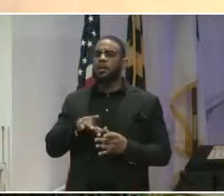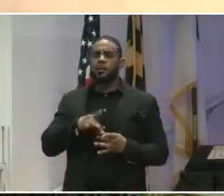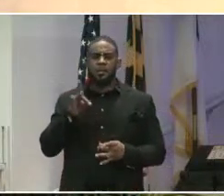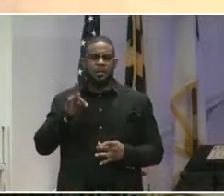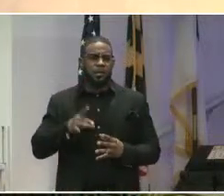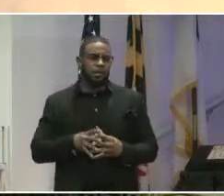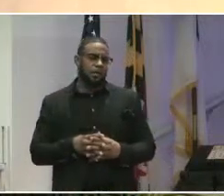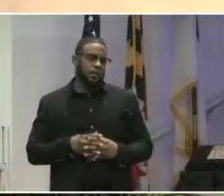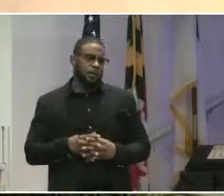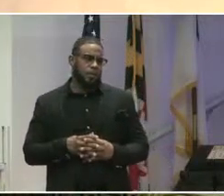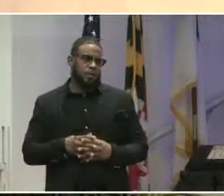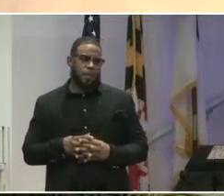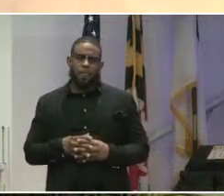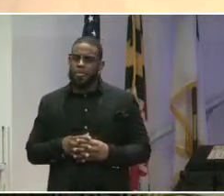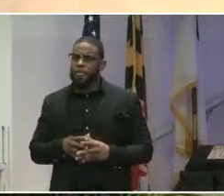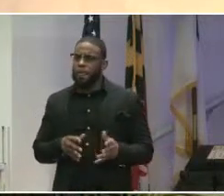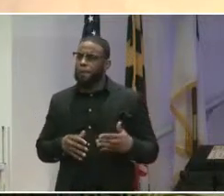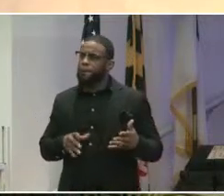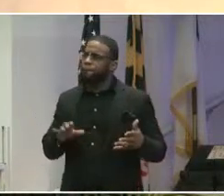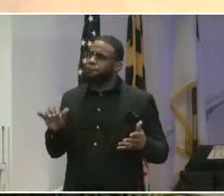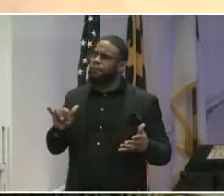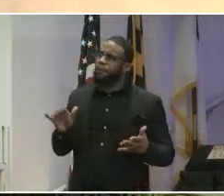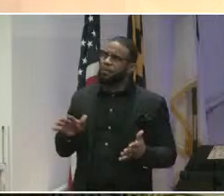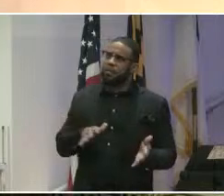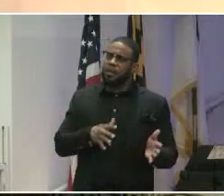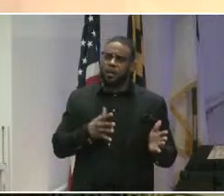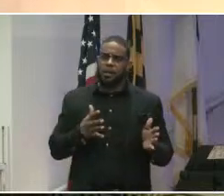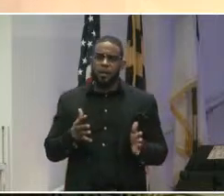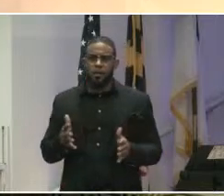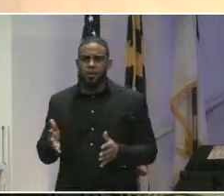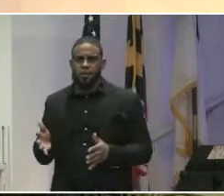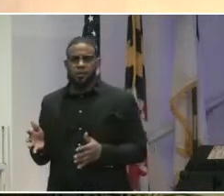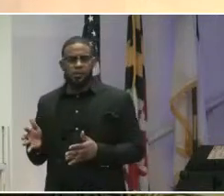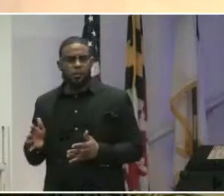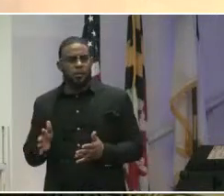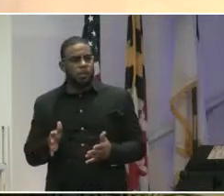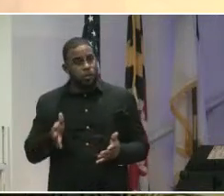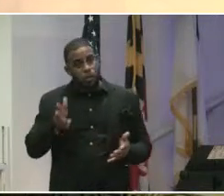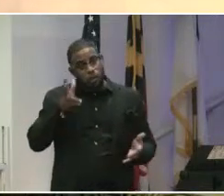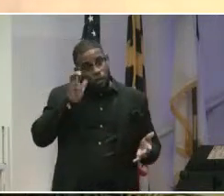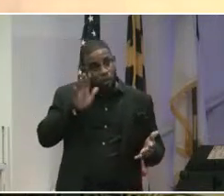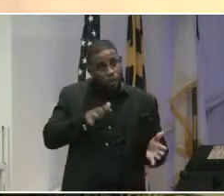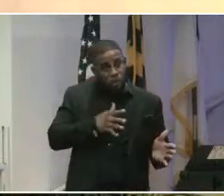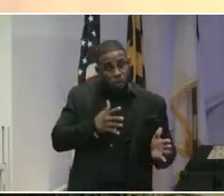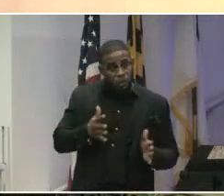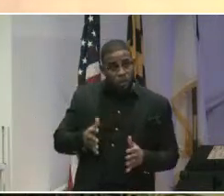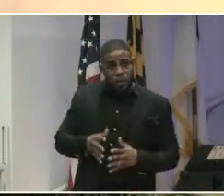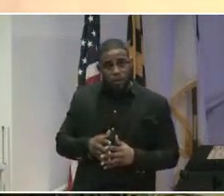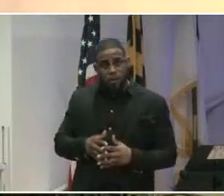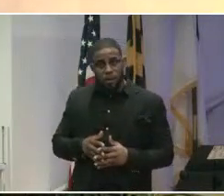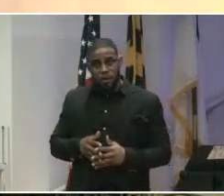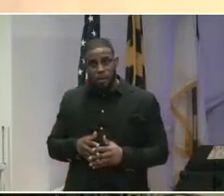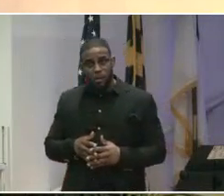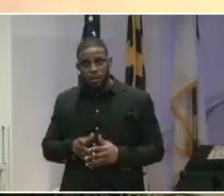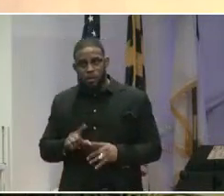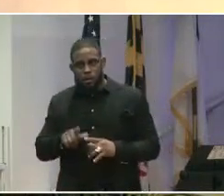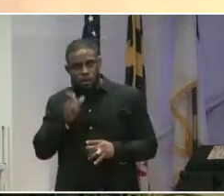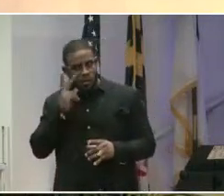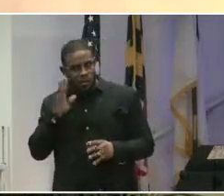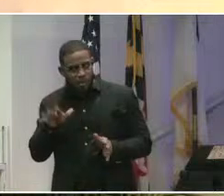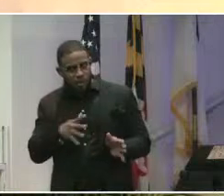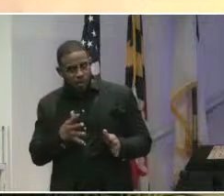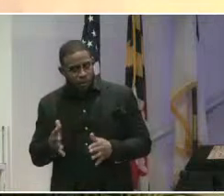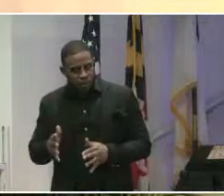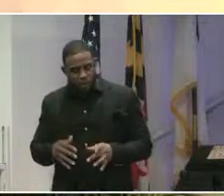Spirit. It's like the wind. You hear the wind, but you don't see the